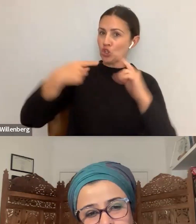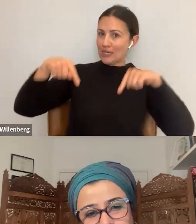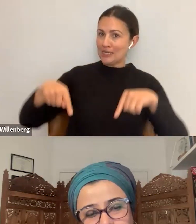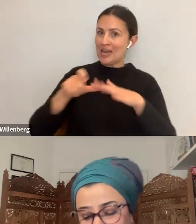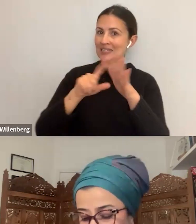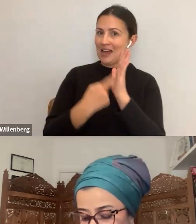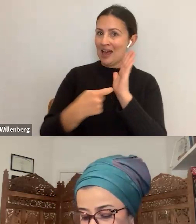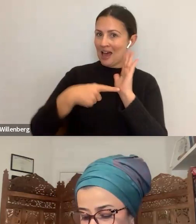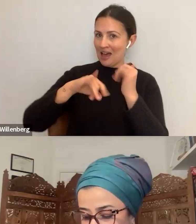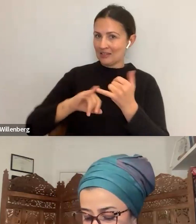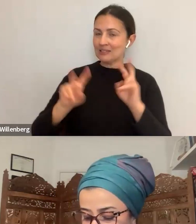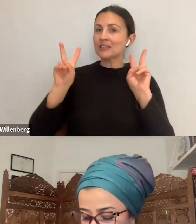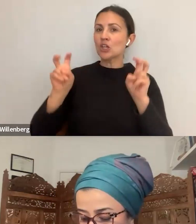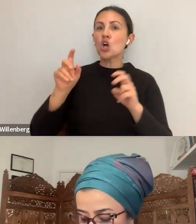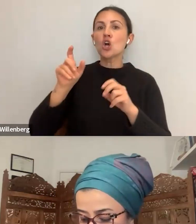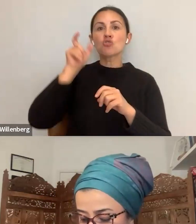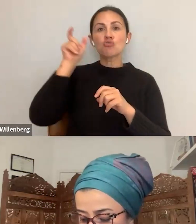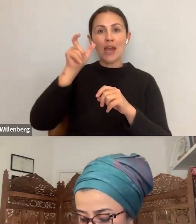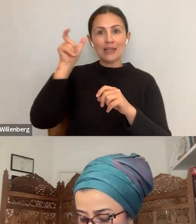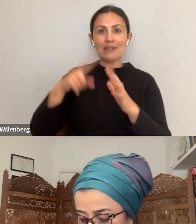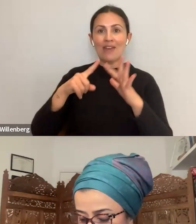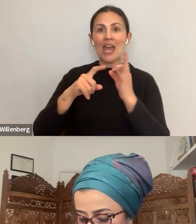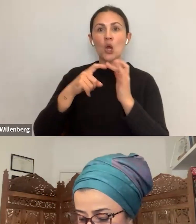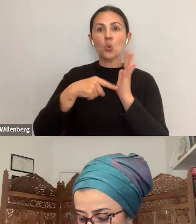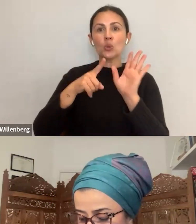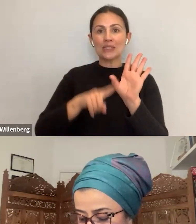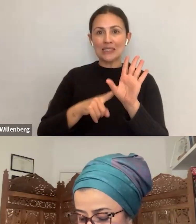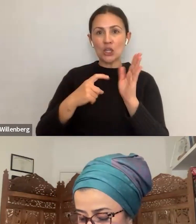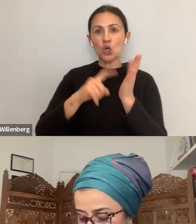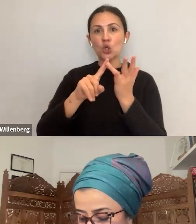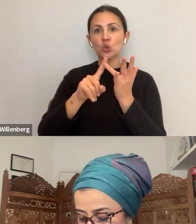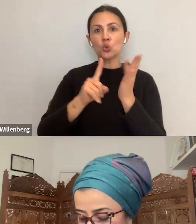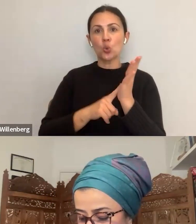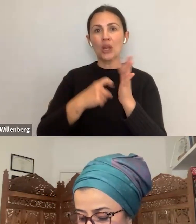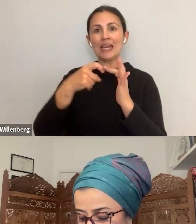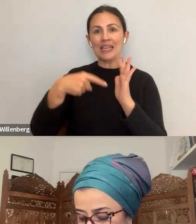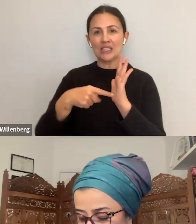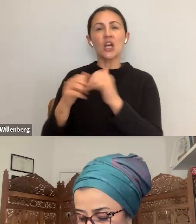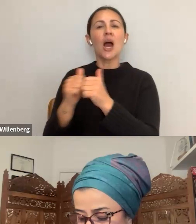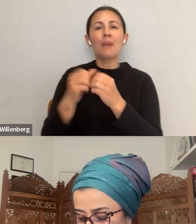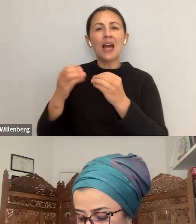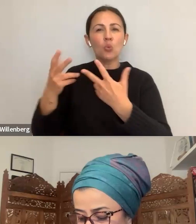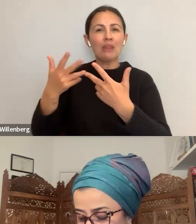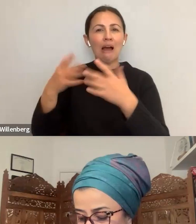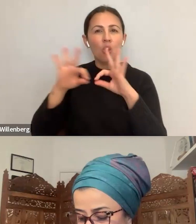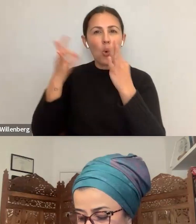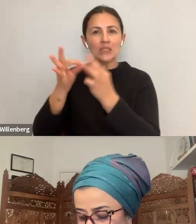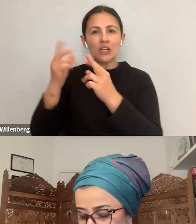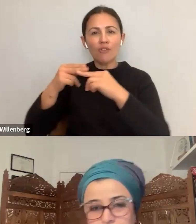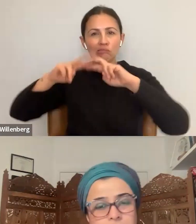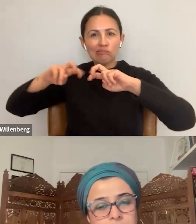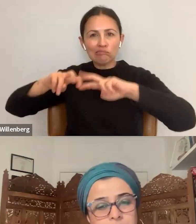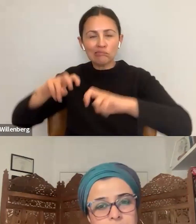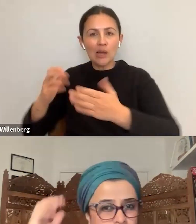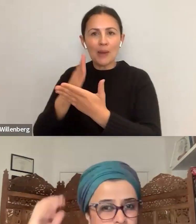Equity Toolkit, which is a partnership between Diversity Arts and British Council, and which has also had a lot of recent input